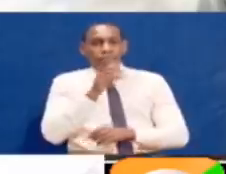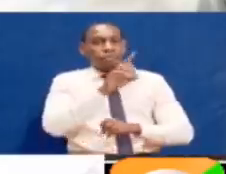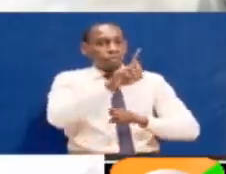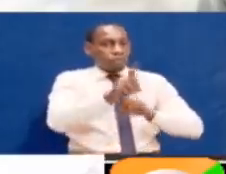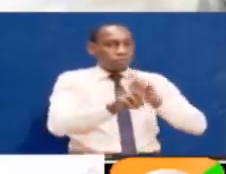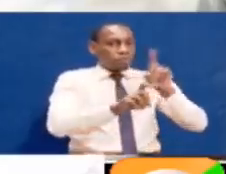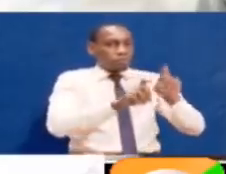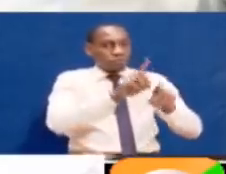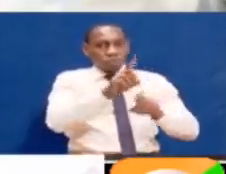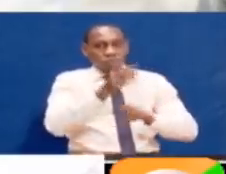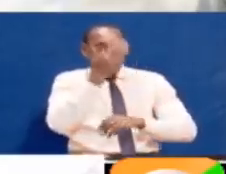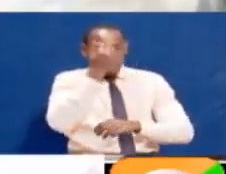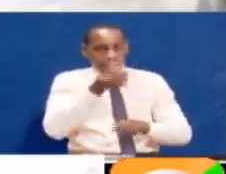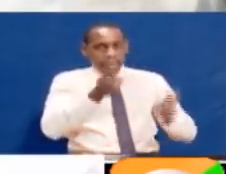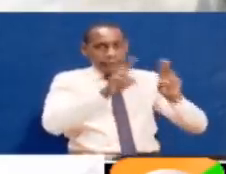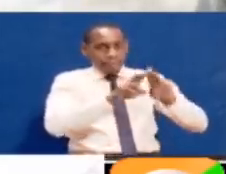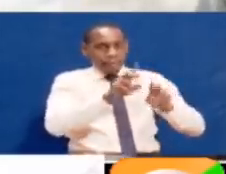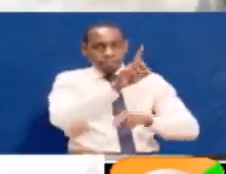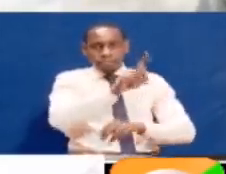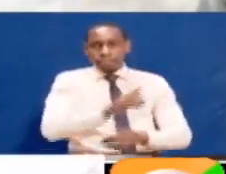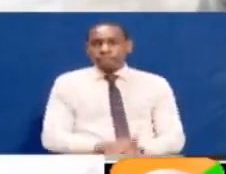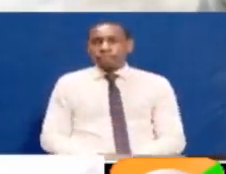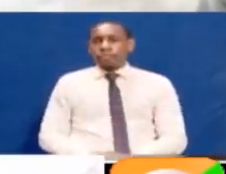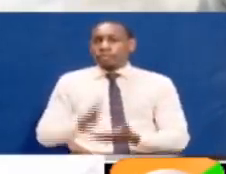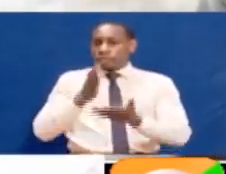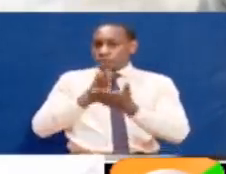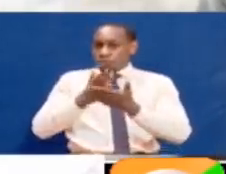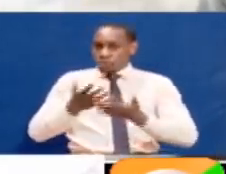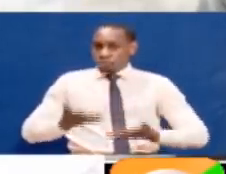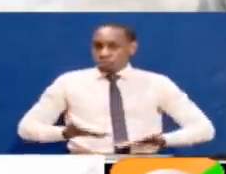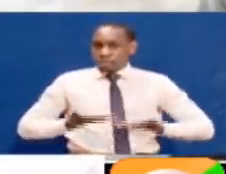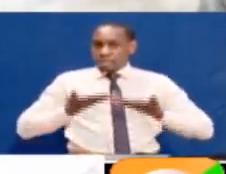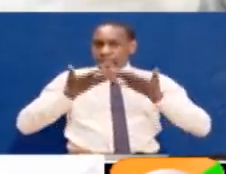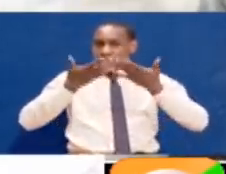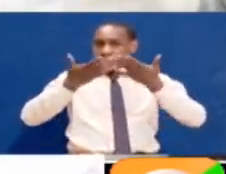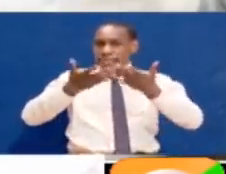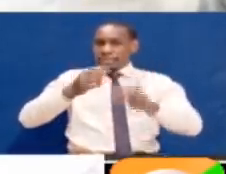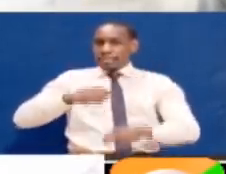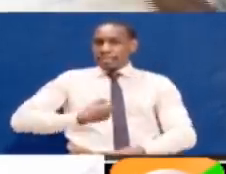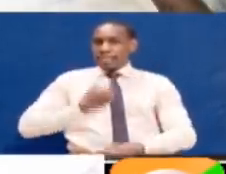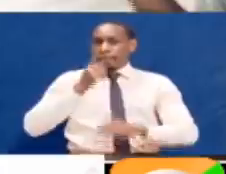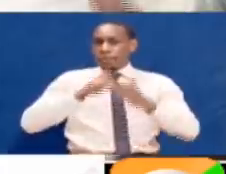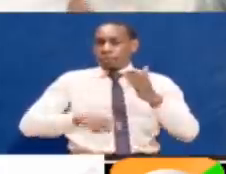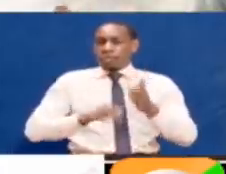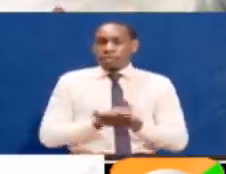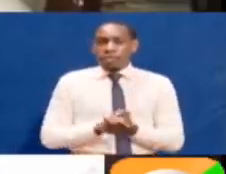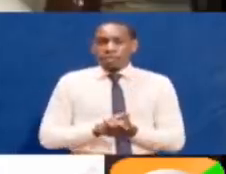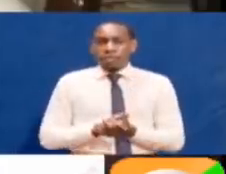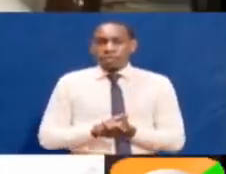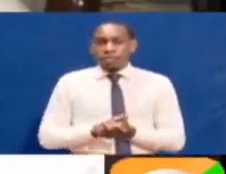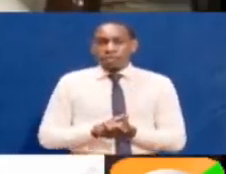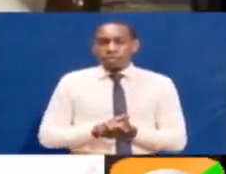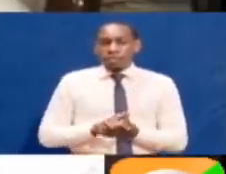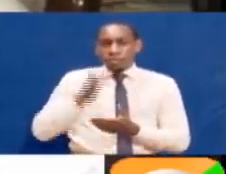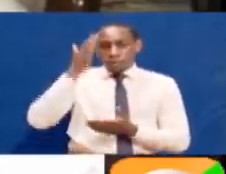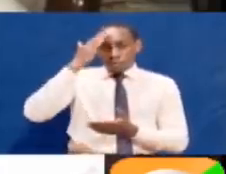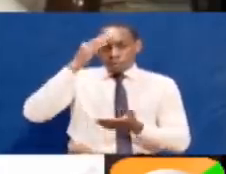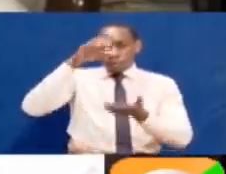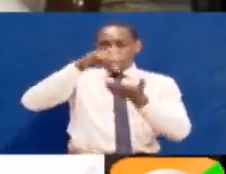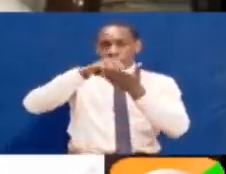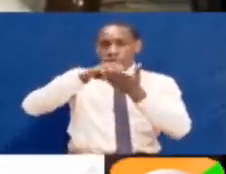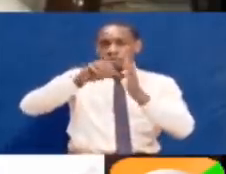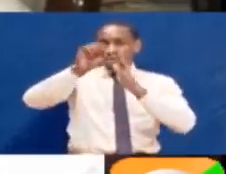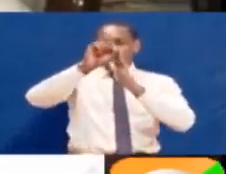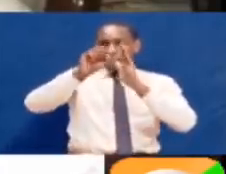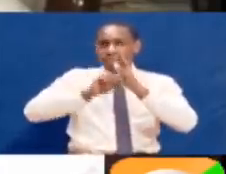many times and questioned why that happens. I have expressed myself that, the horror and the stature of State